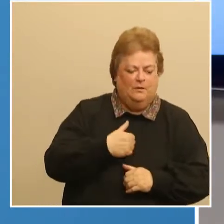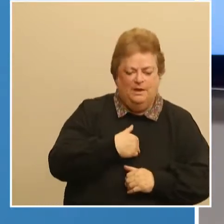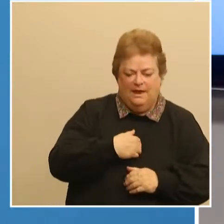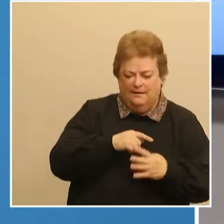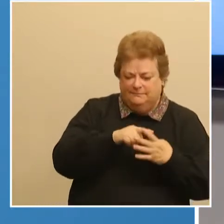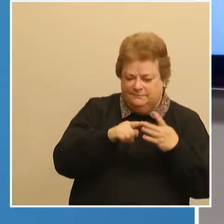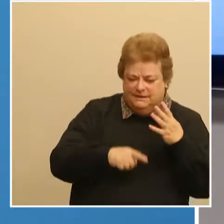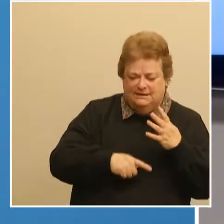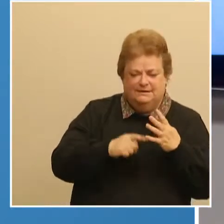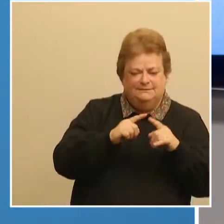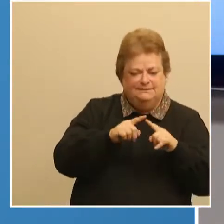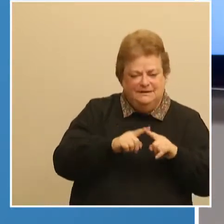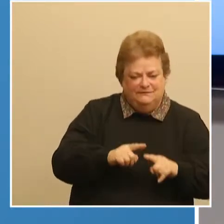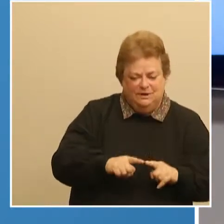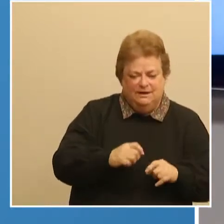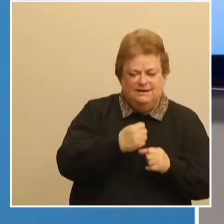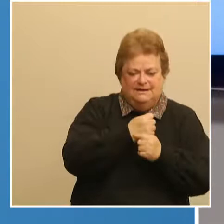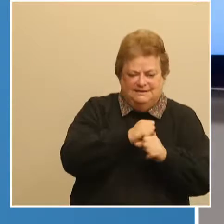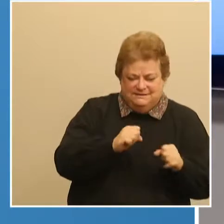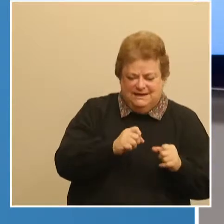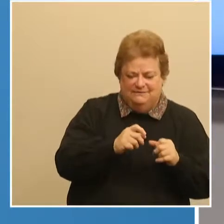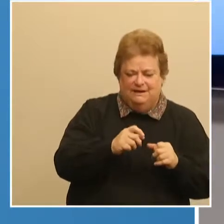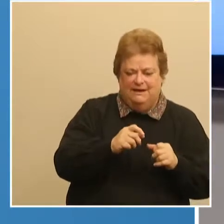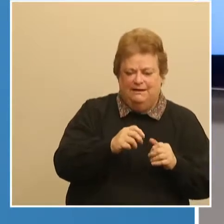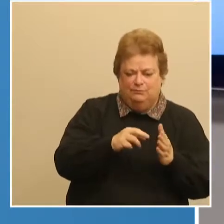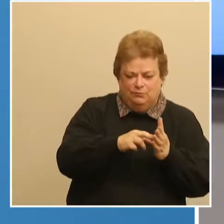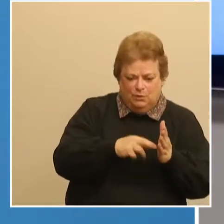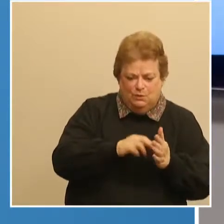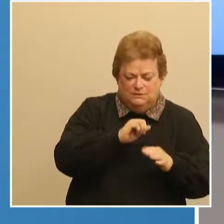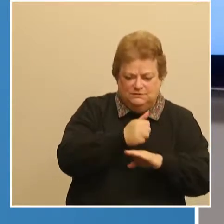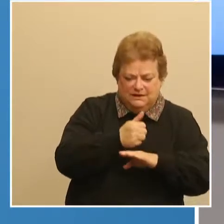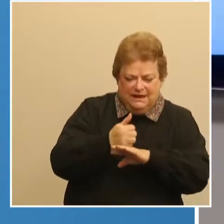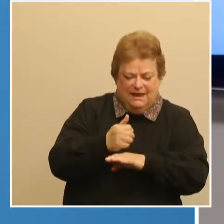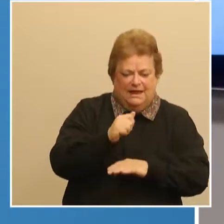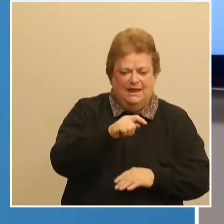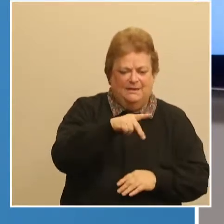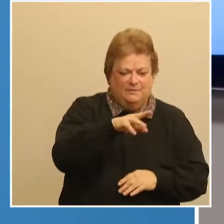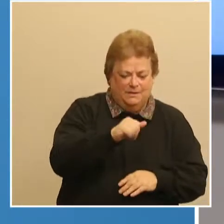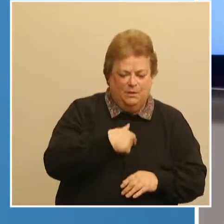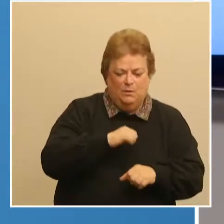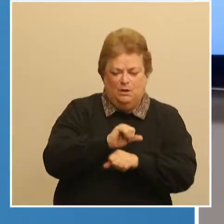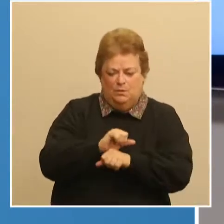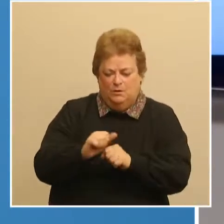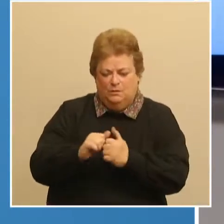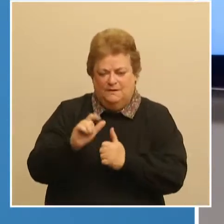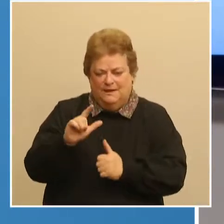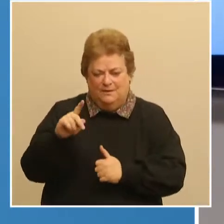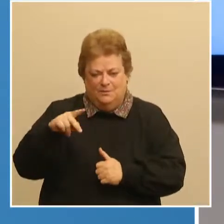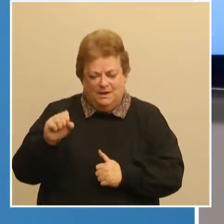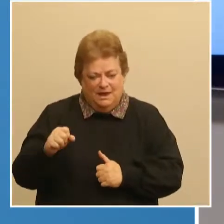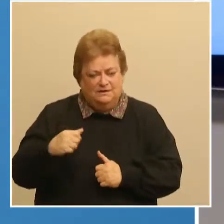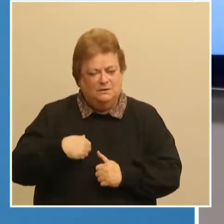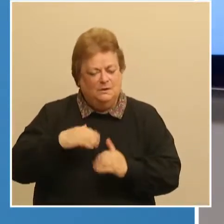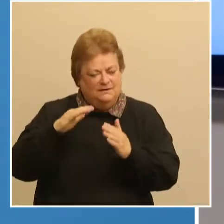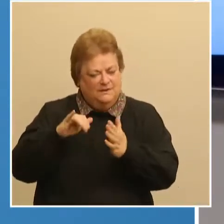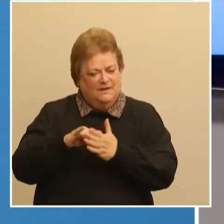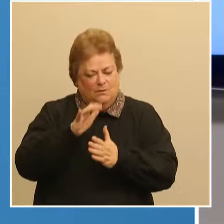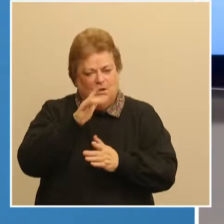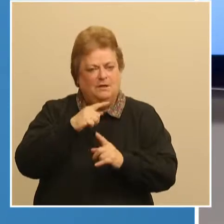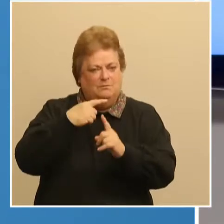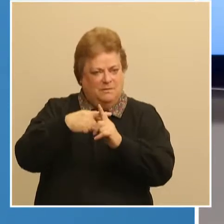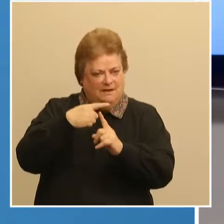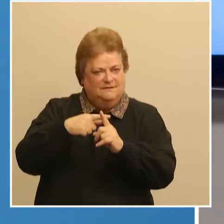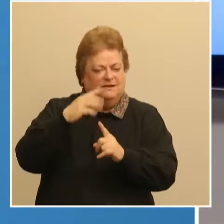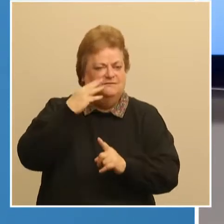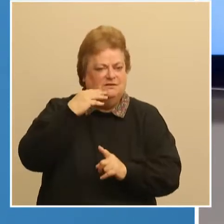measures in place at Pinnacle Bank Arena. We've worked with Lincoln Public Schools, and we expect it to be a really positive experience for